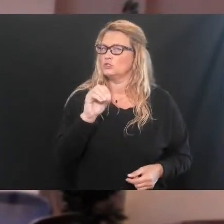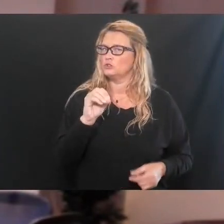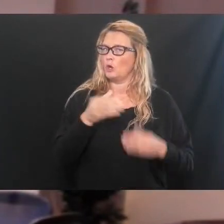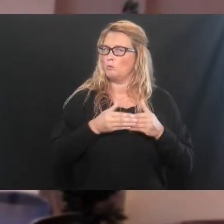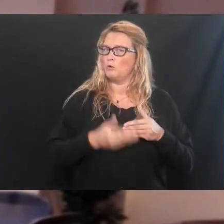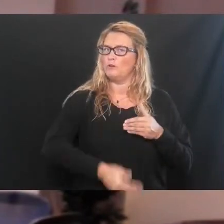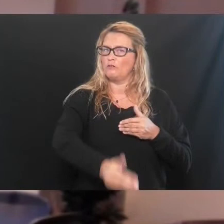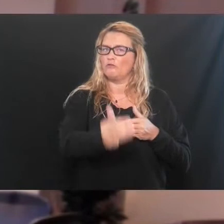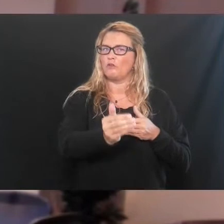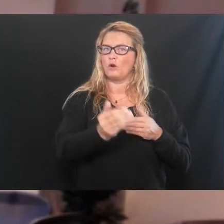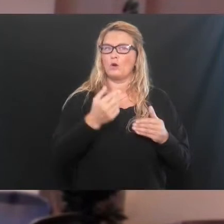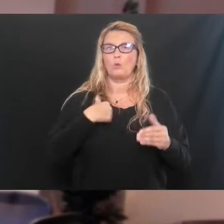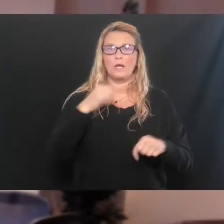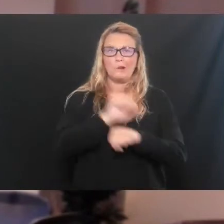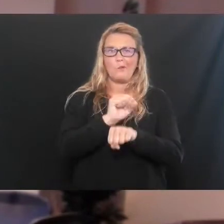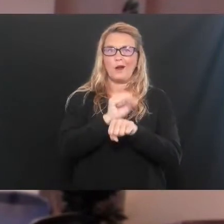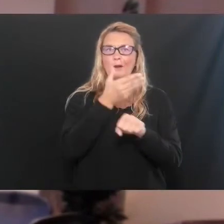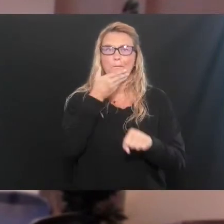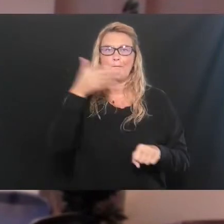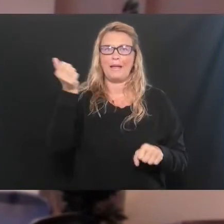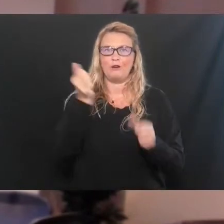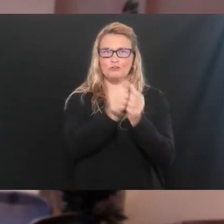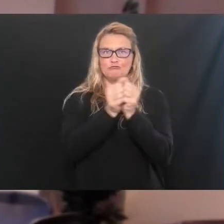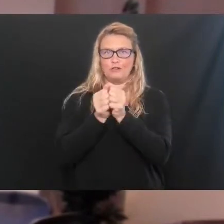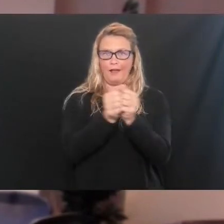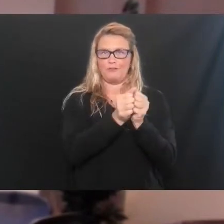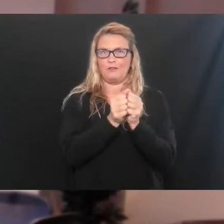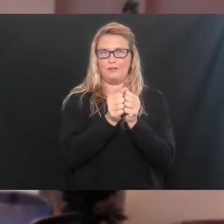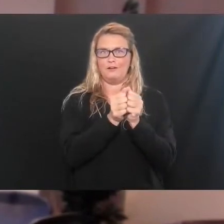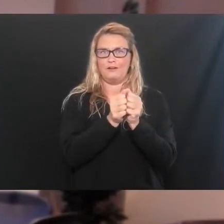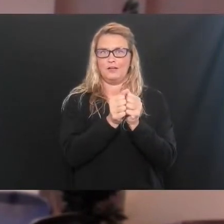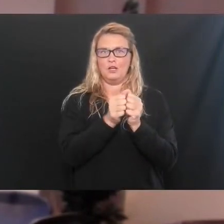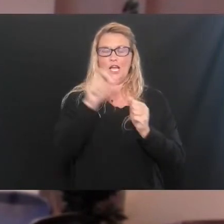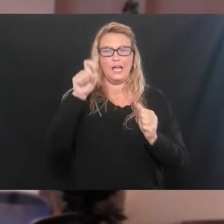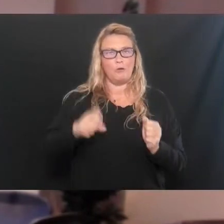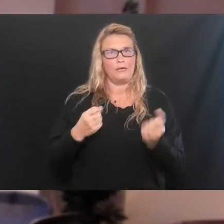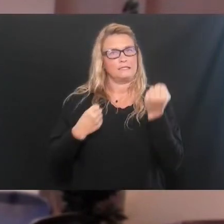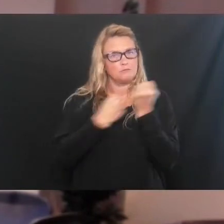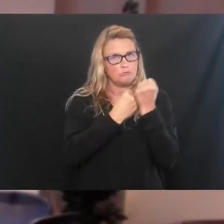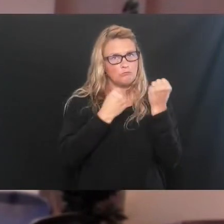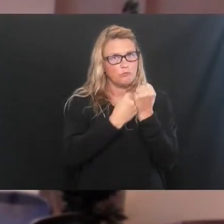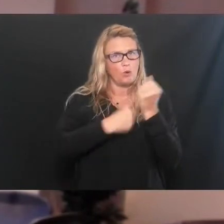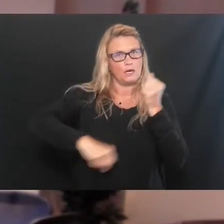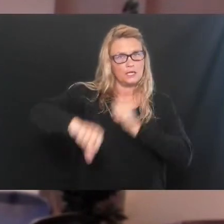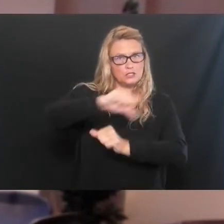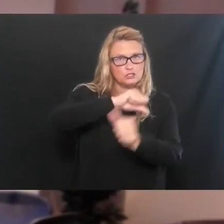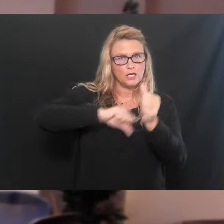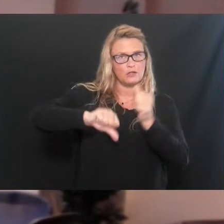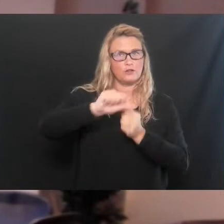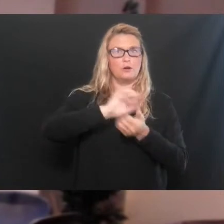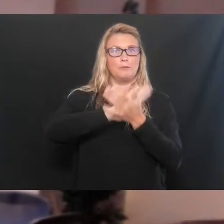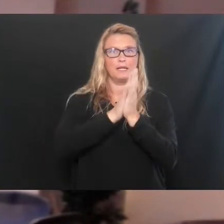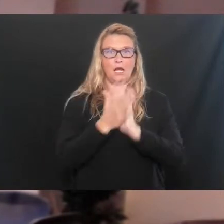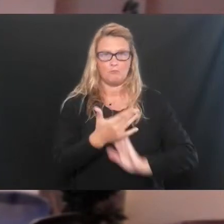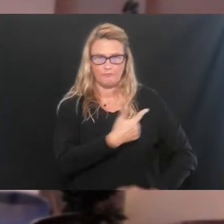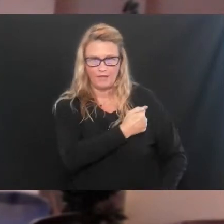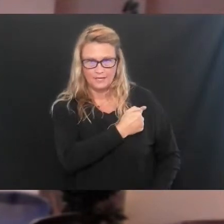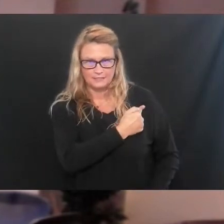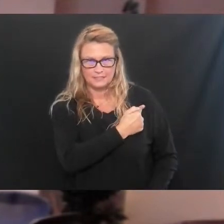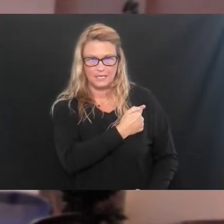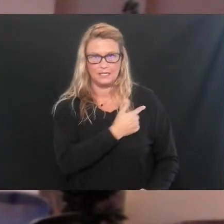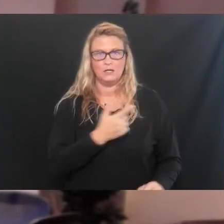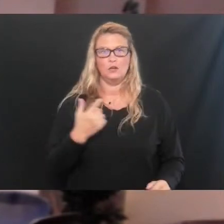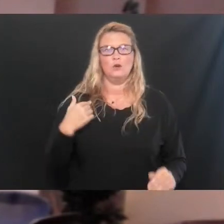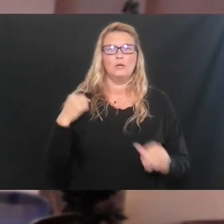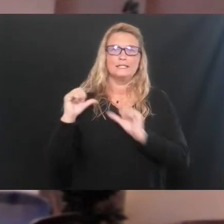are all better together. We need to start to rally around each other to become vaccinated. We will continue